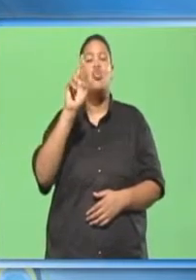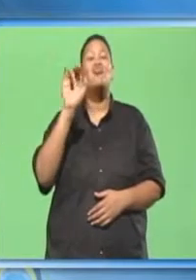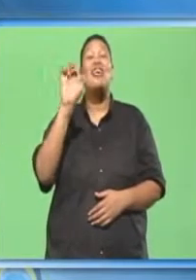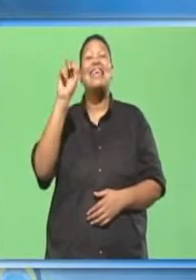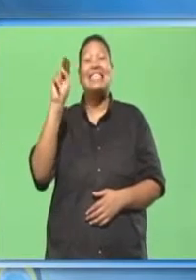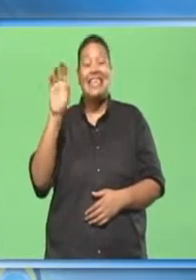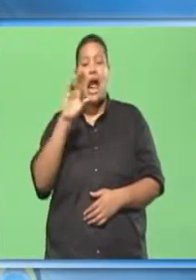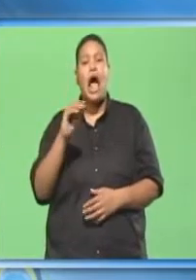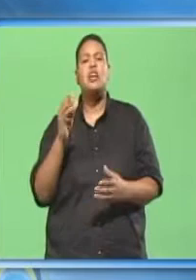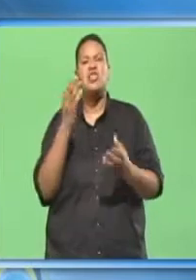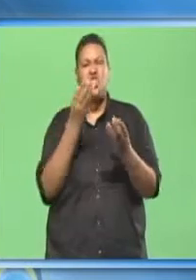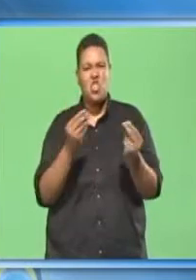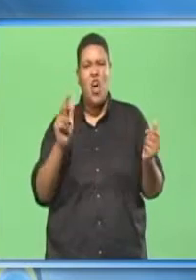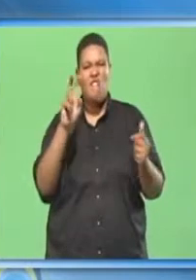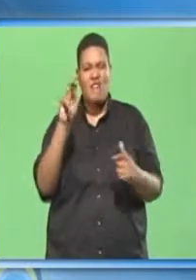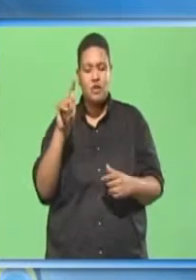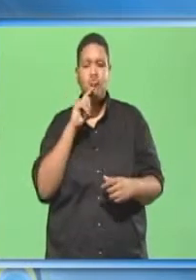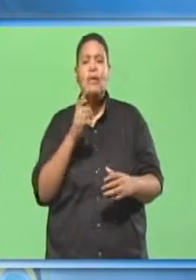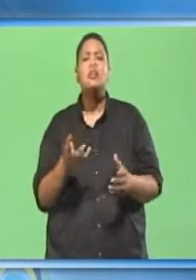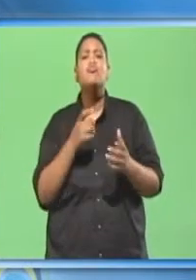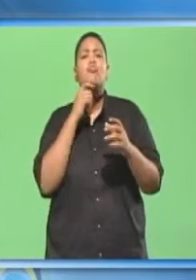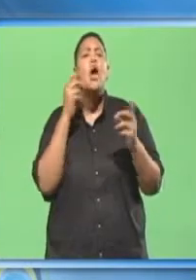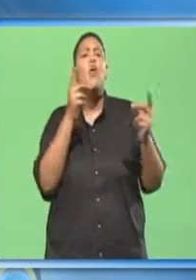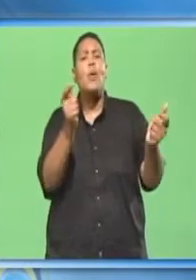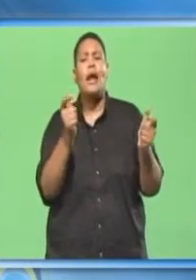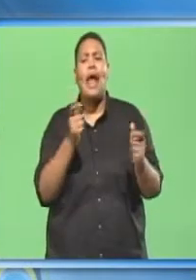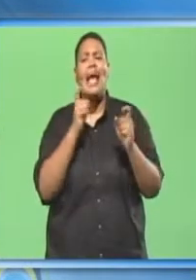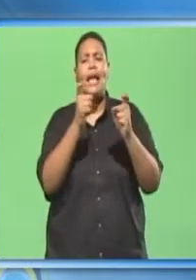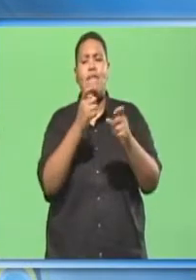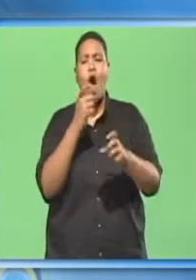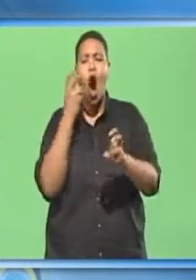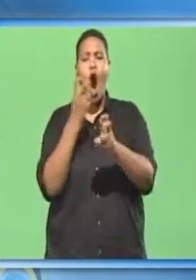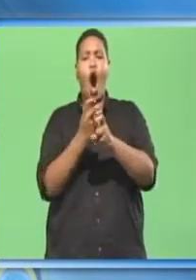quickly and produces a hard finish.